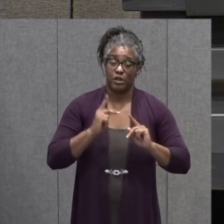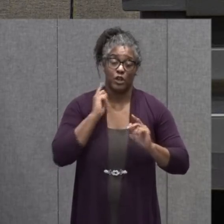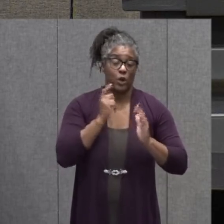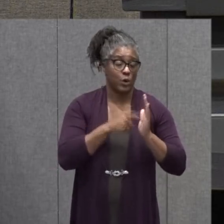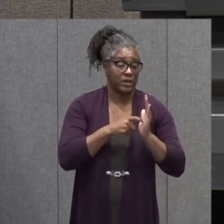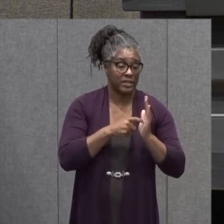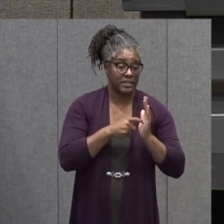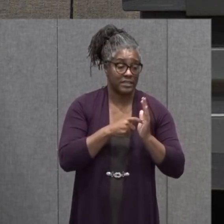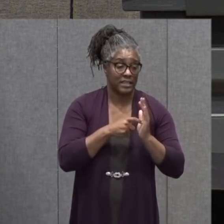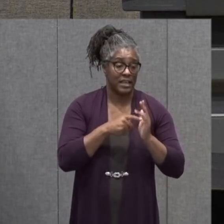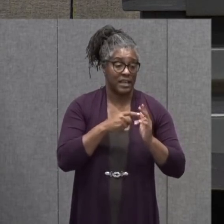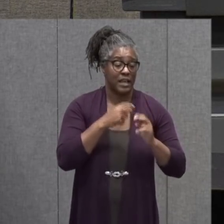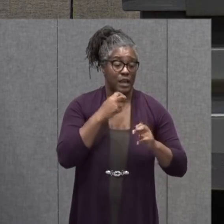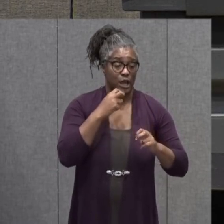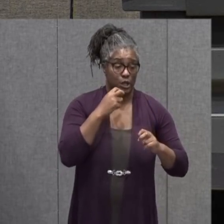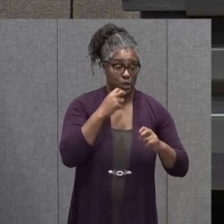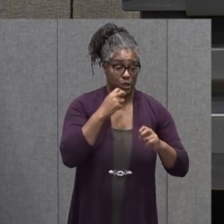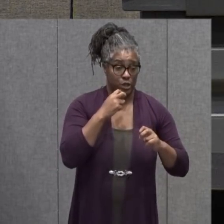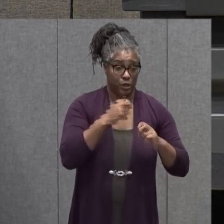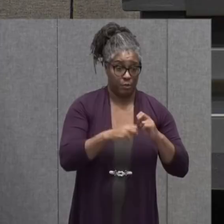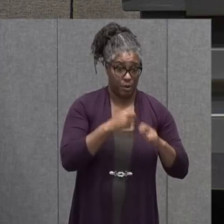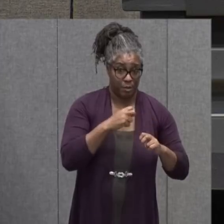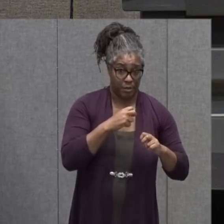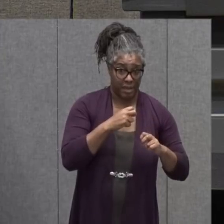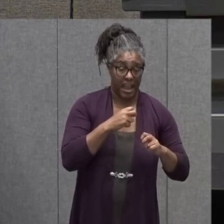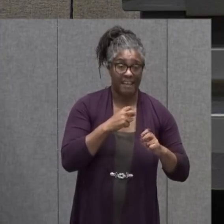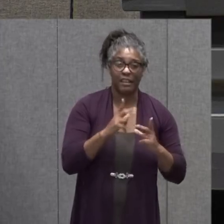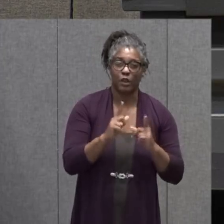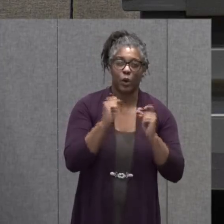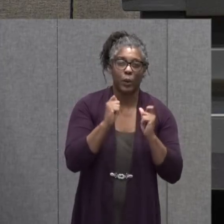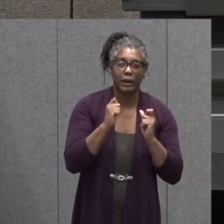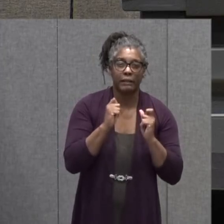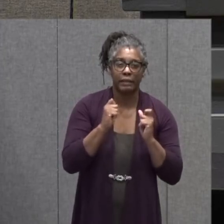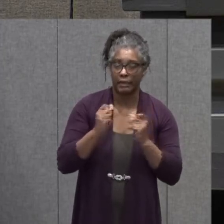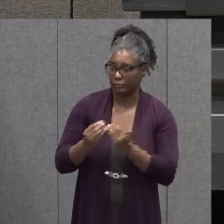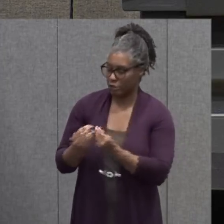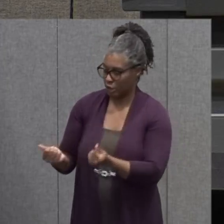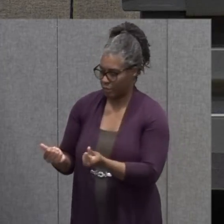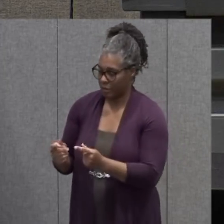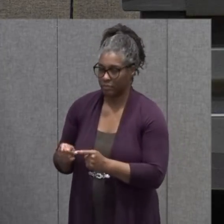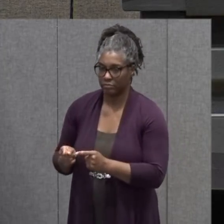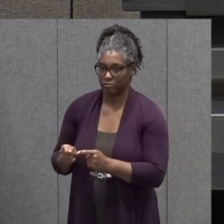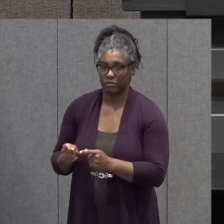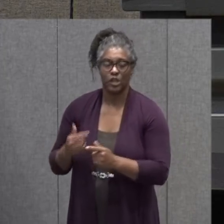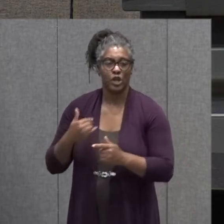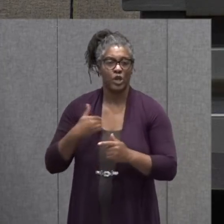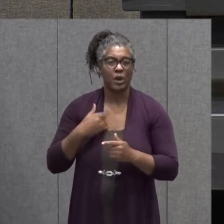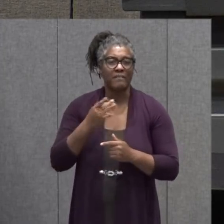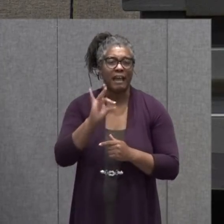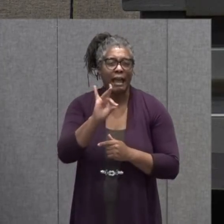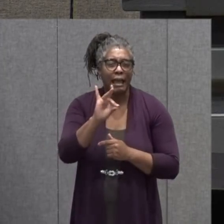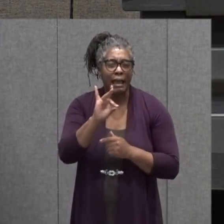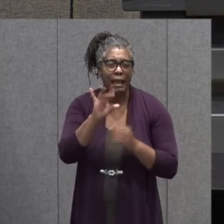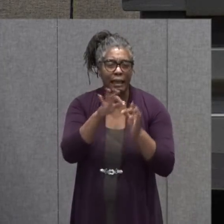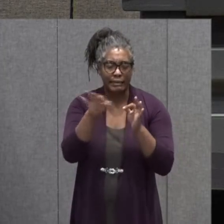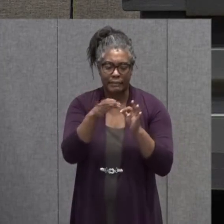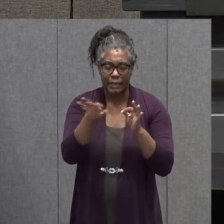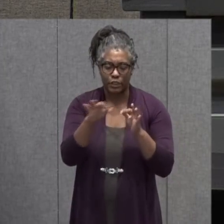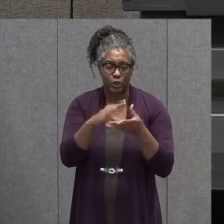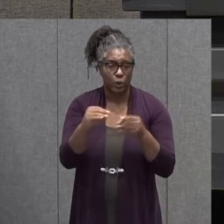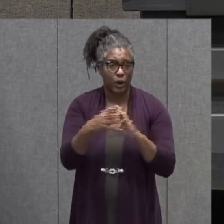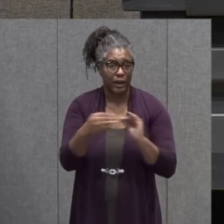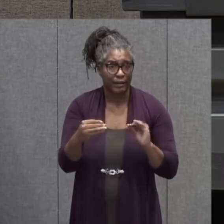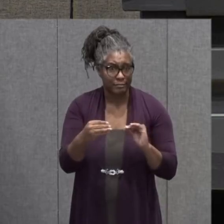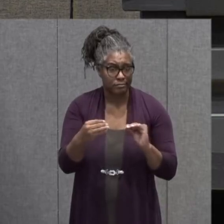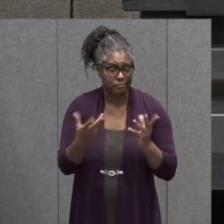then they quickly go to how the problem was fixed. And then you have like an 8-sentence story. That's okay when you're starting out. And